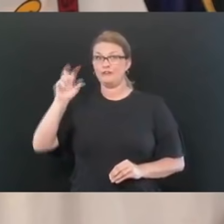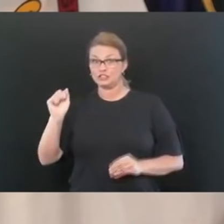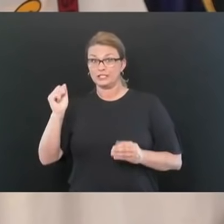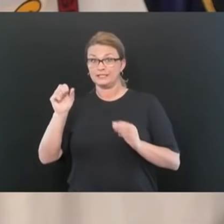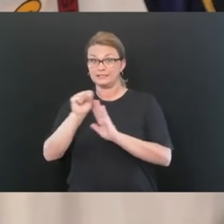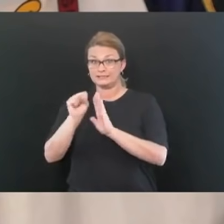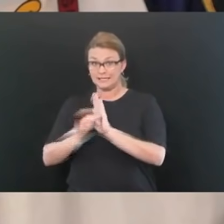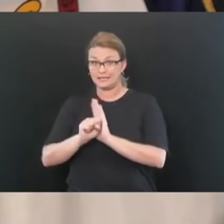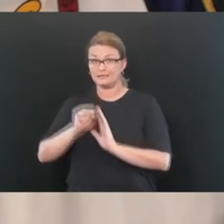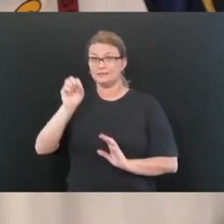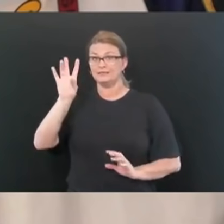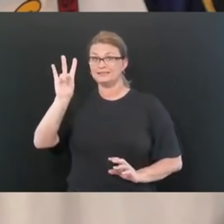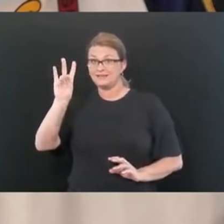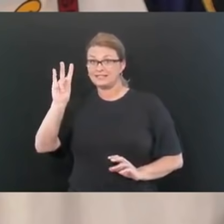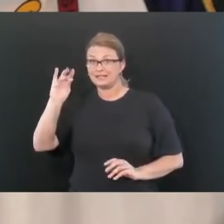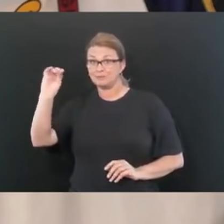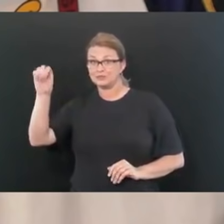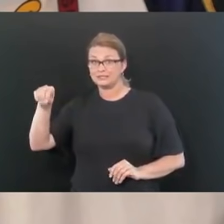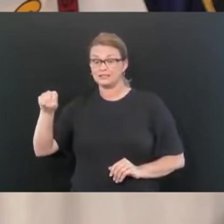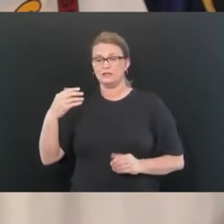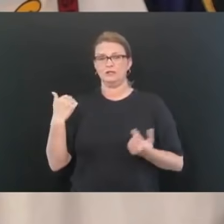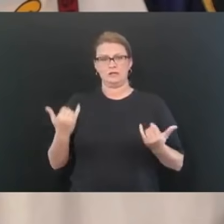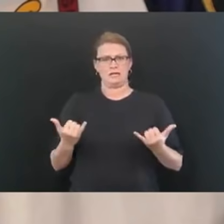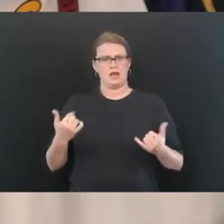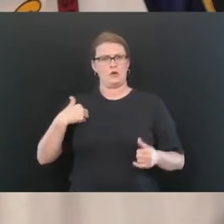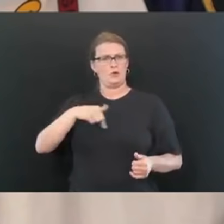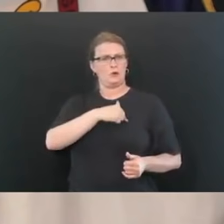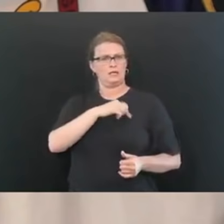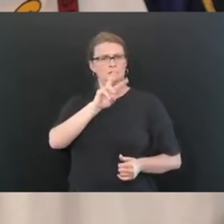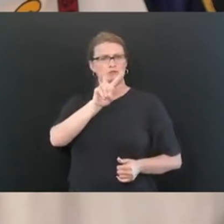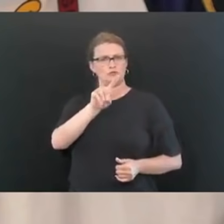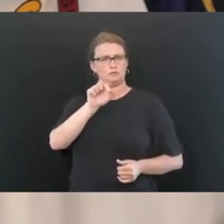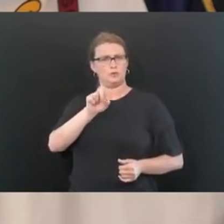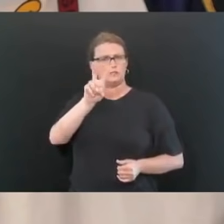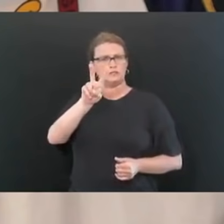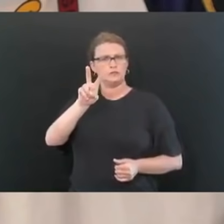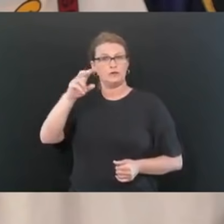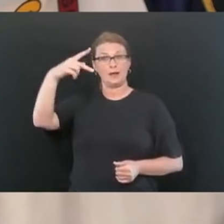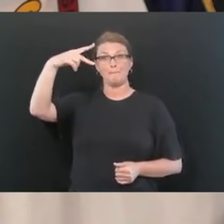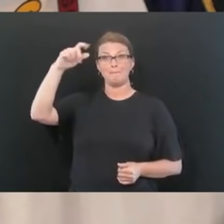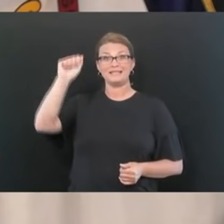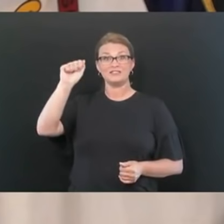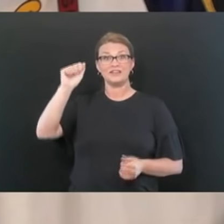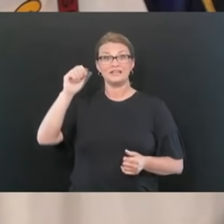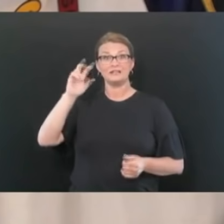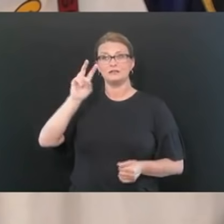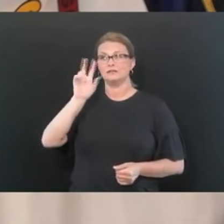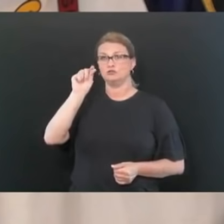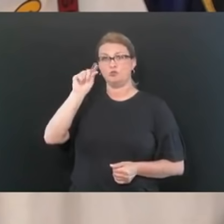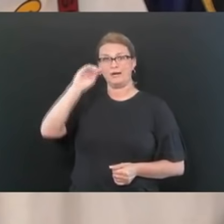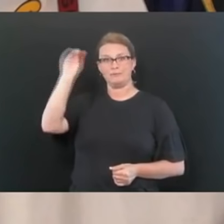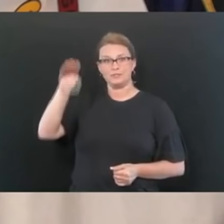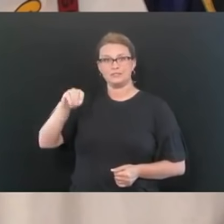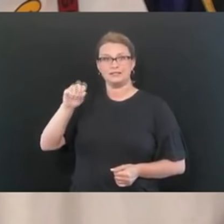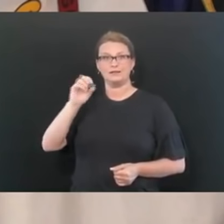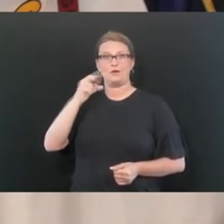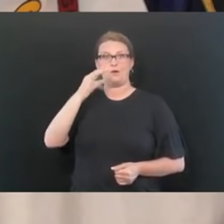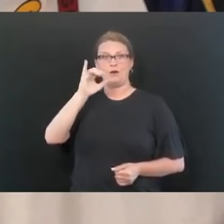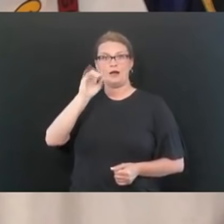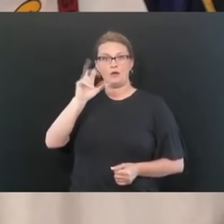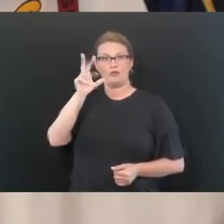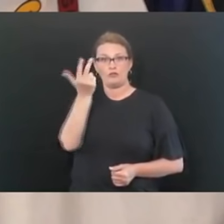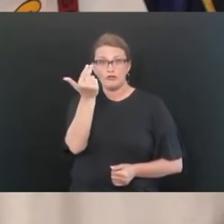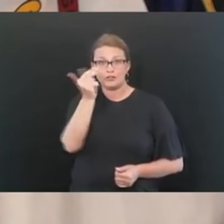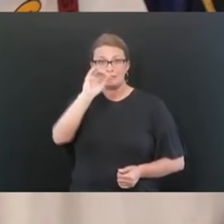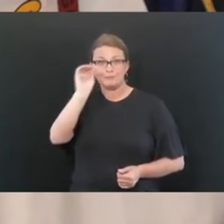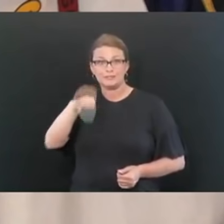17. We're at 2.2. Pennsylvania's at 20. Ohio's at 13.